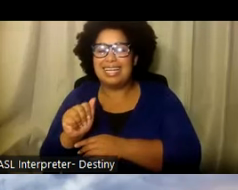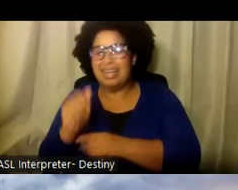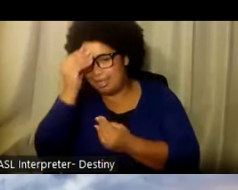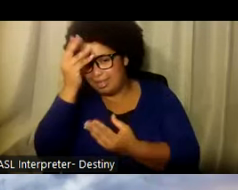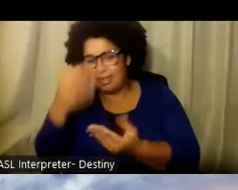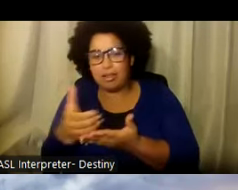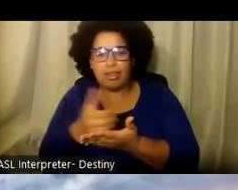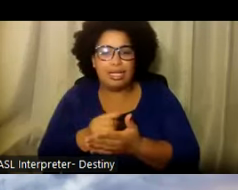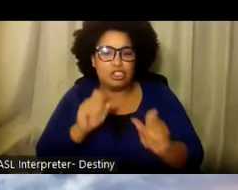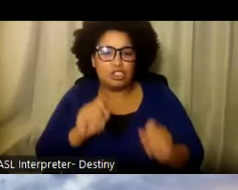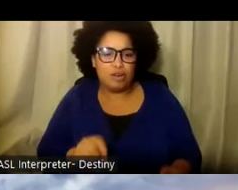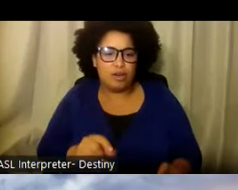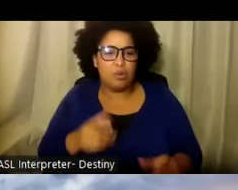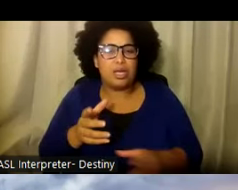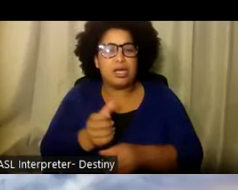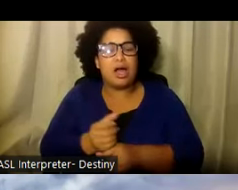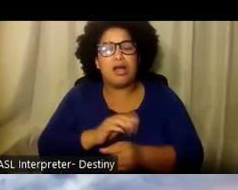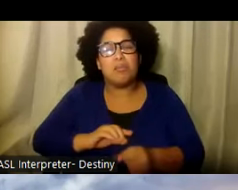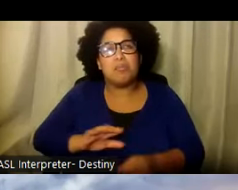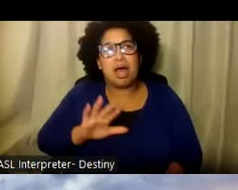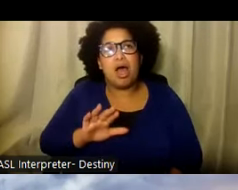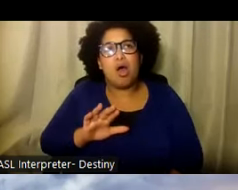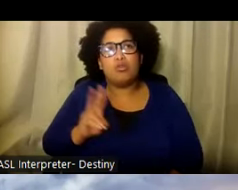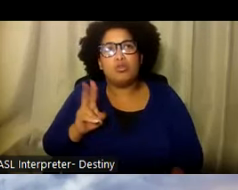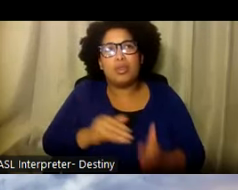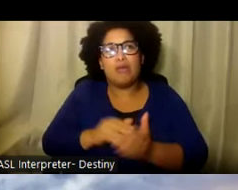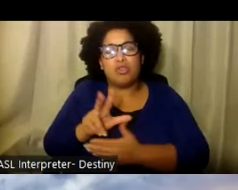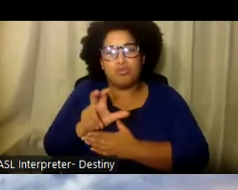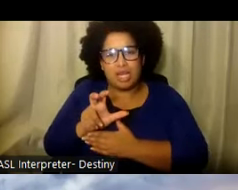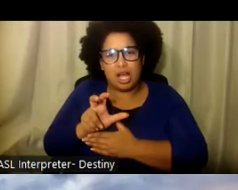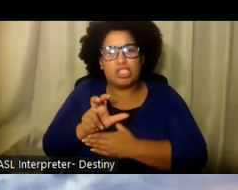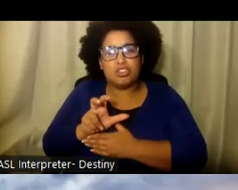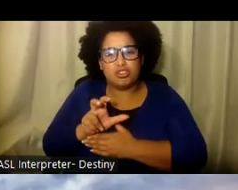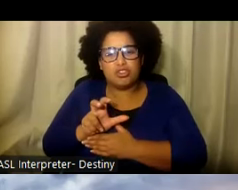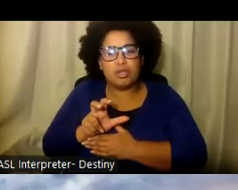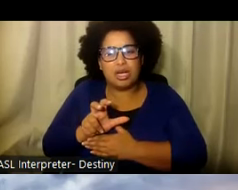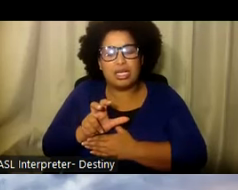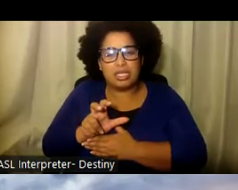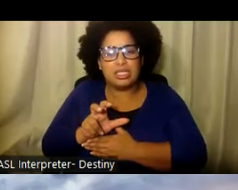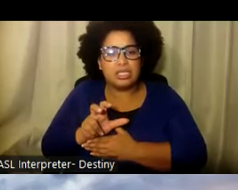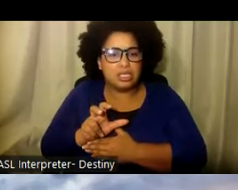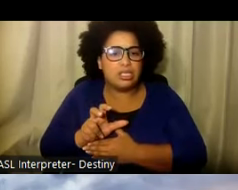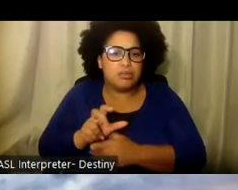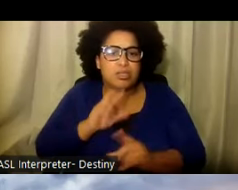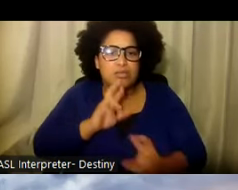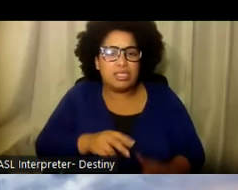We received about 2,300 responses, which represents roughly 42% of service